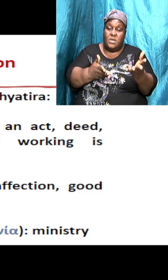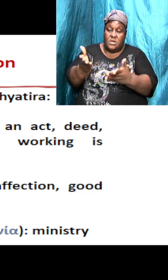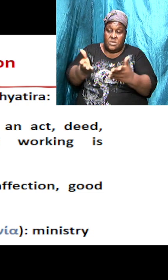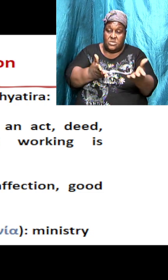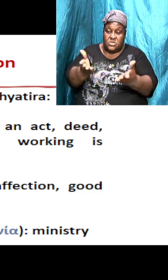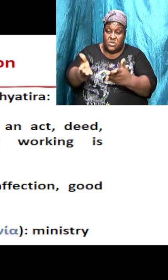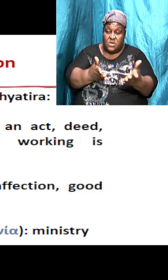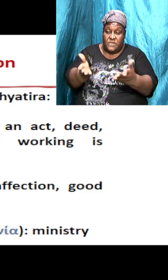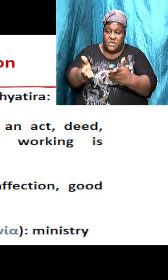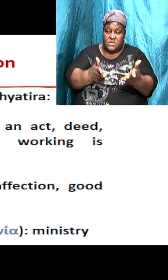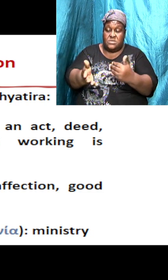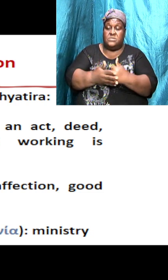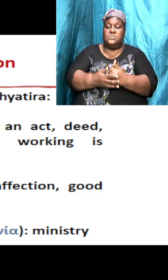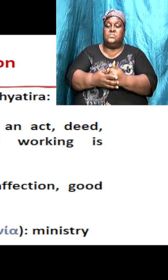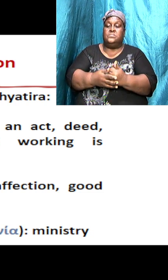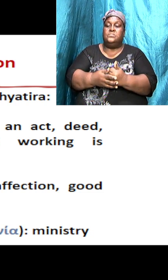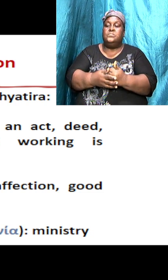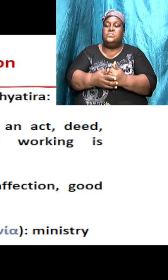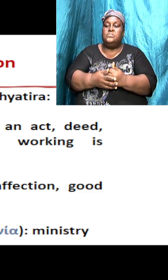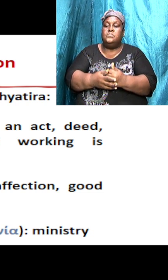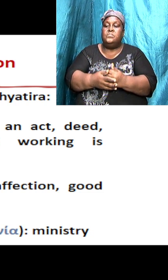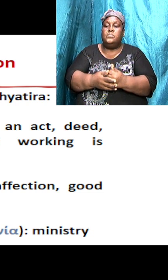service.